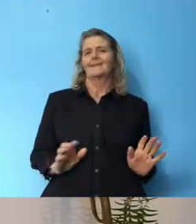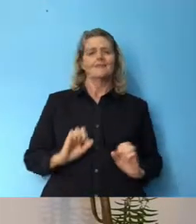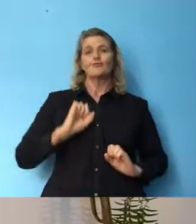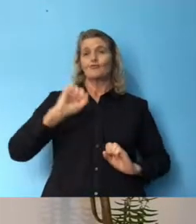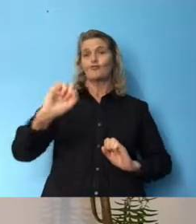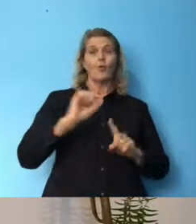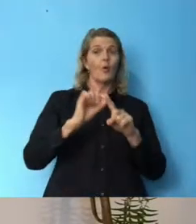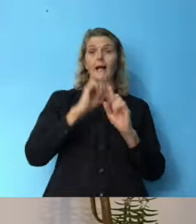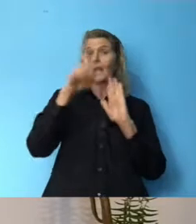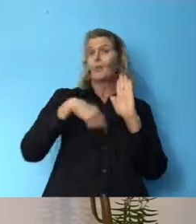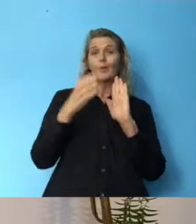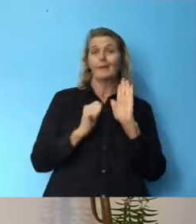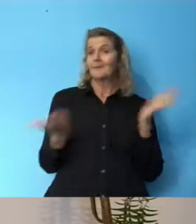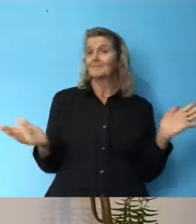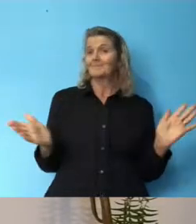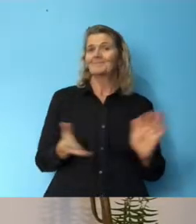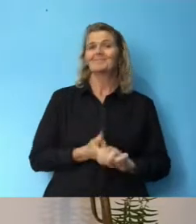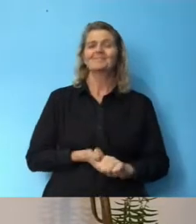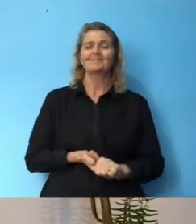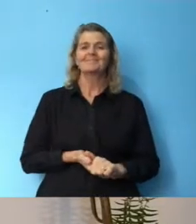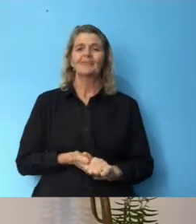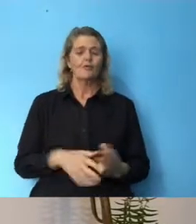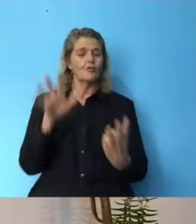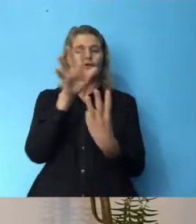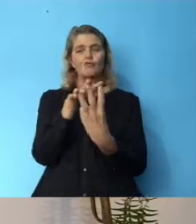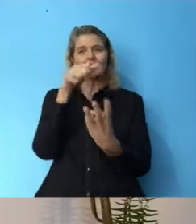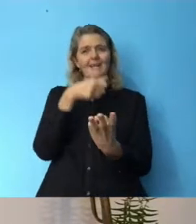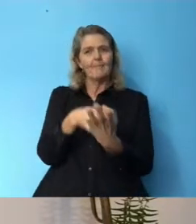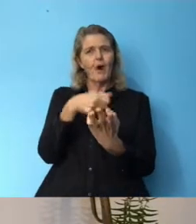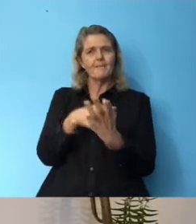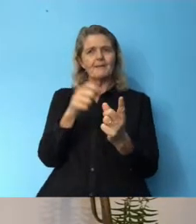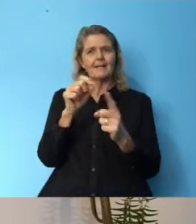reference when you're painting. So there's our 3 primary colours.